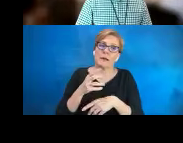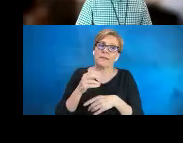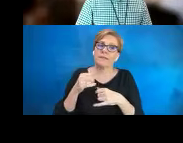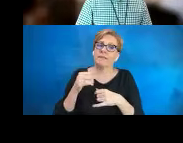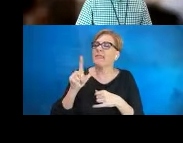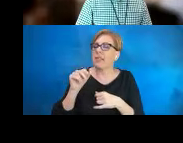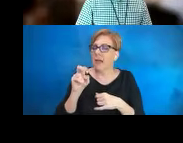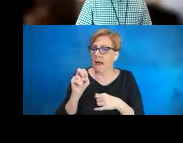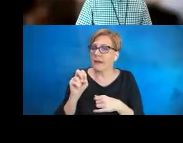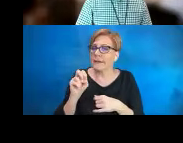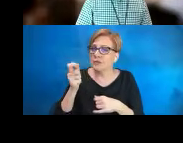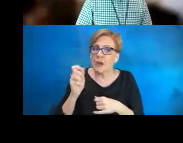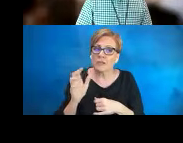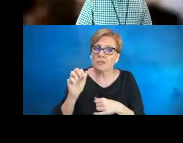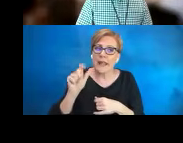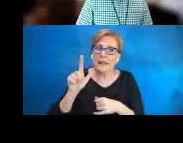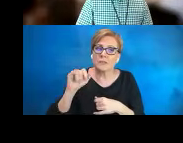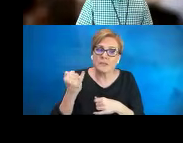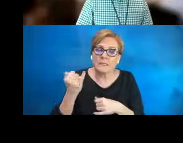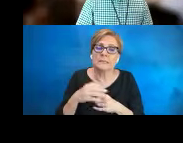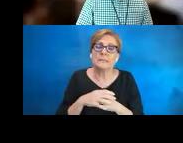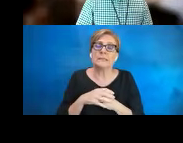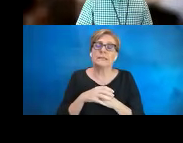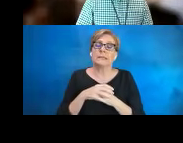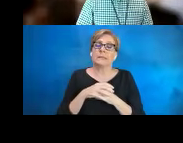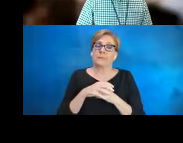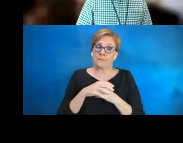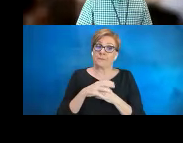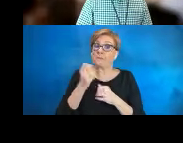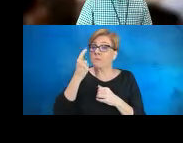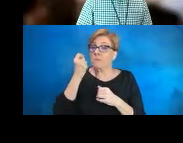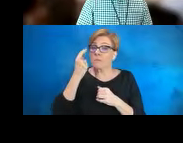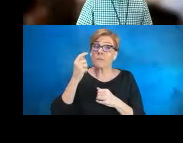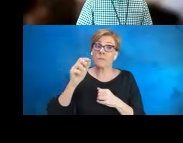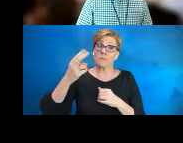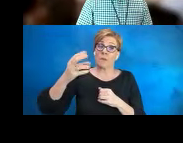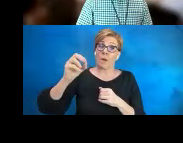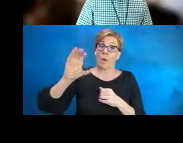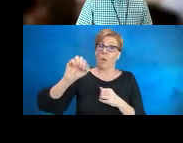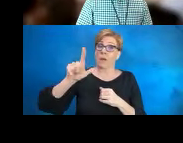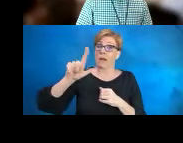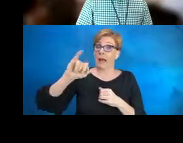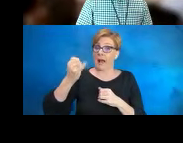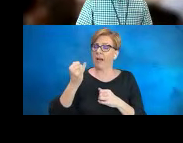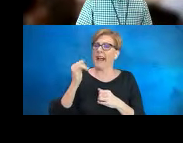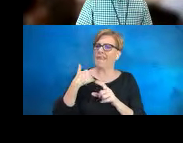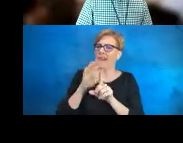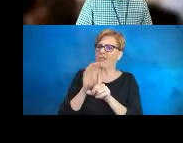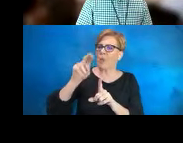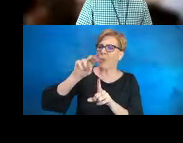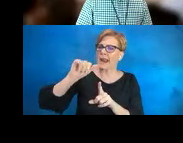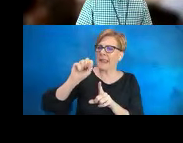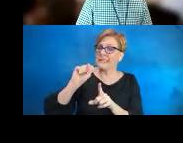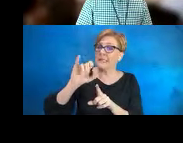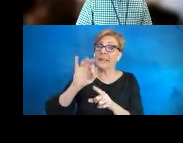judge typically does have their own caseload of cases that they hear, and they are meant to supervise when issues come